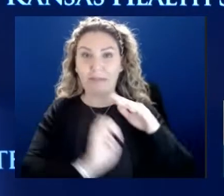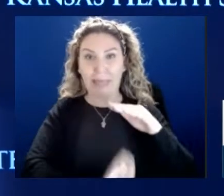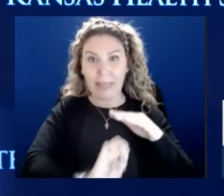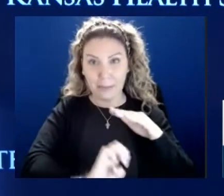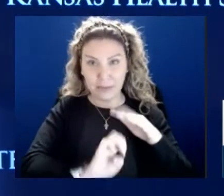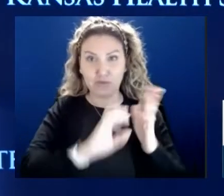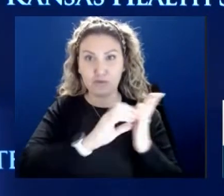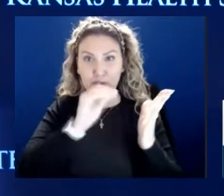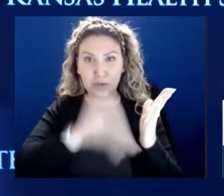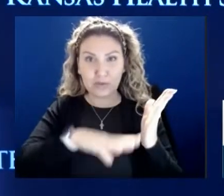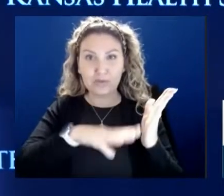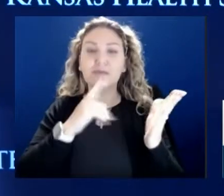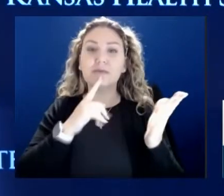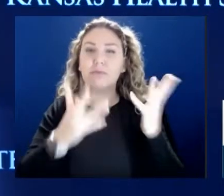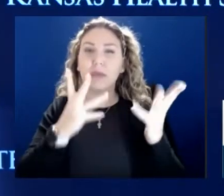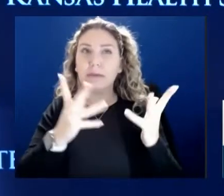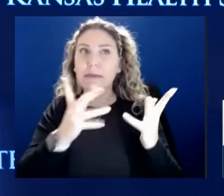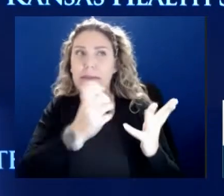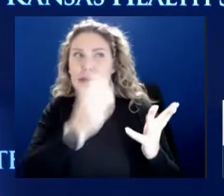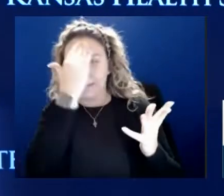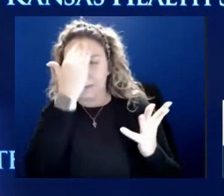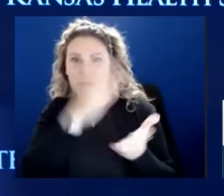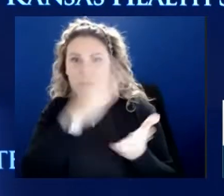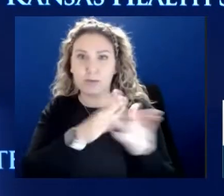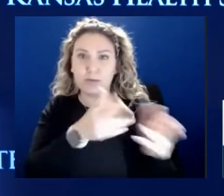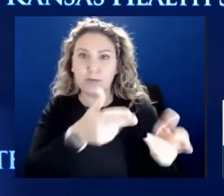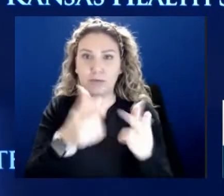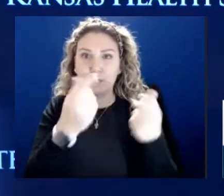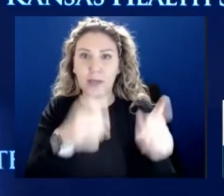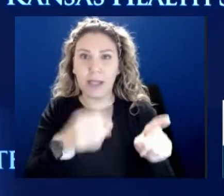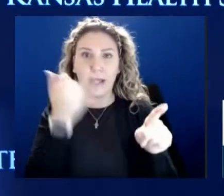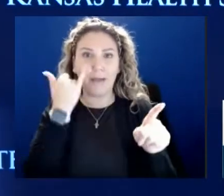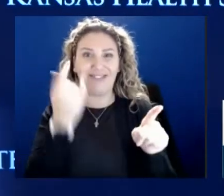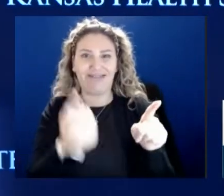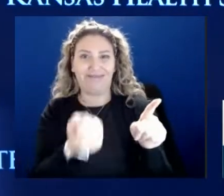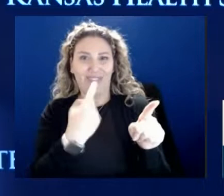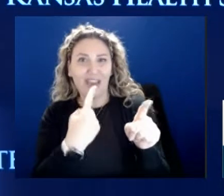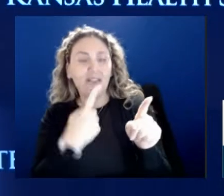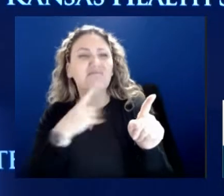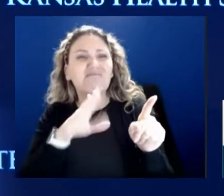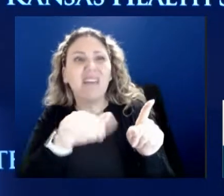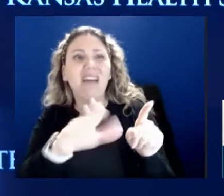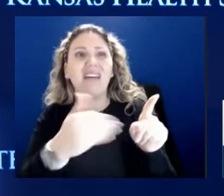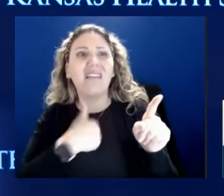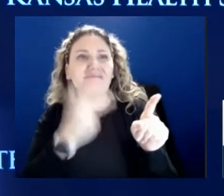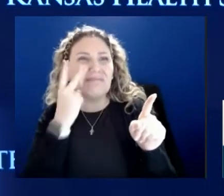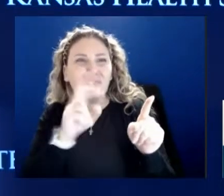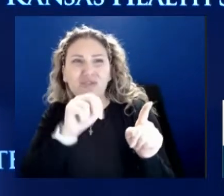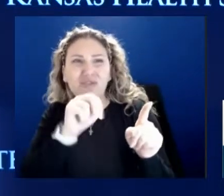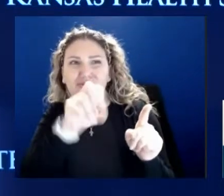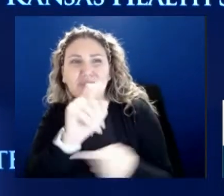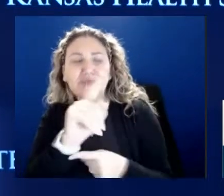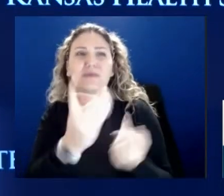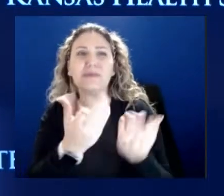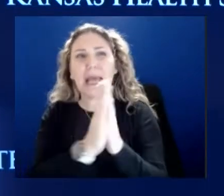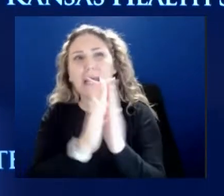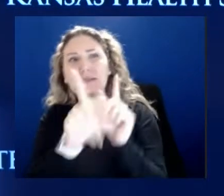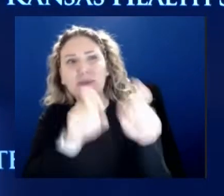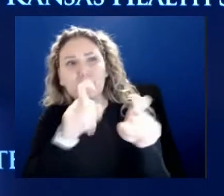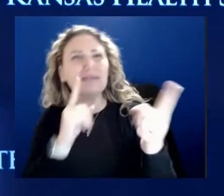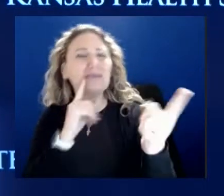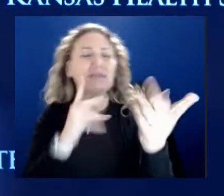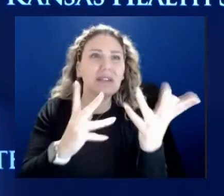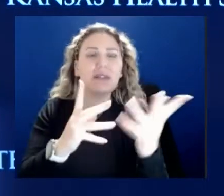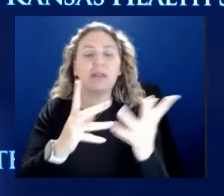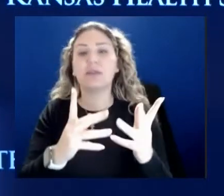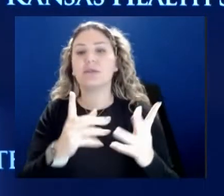aware that school shootings happen. So if they were to ask a question because they saw the news perchance and ask a question about a school shooting, you would frame that